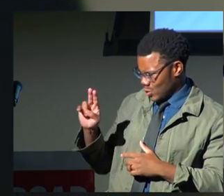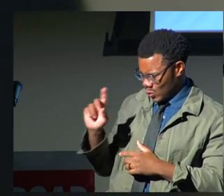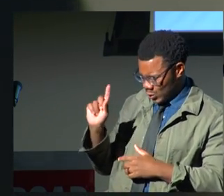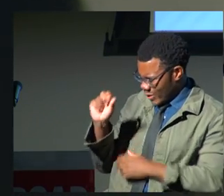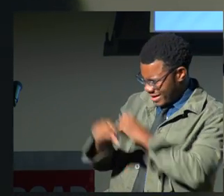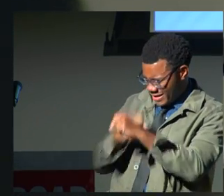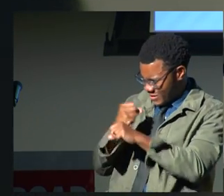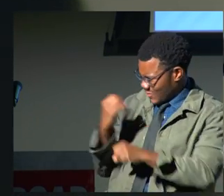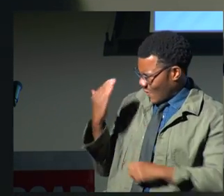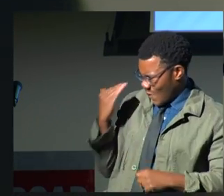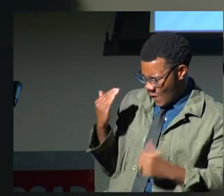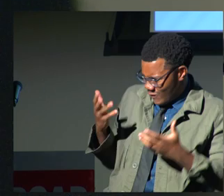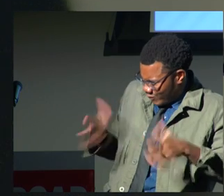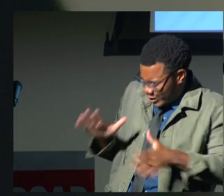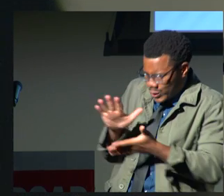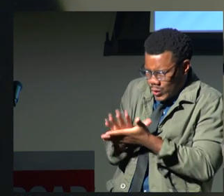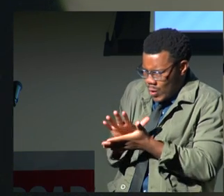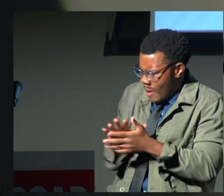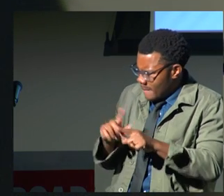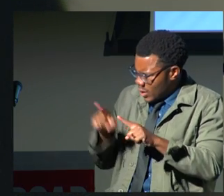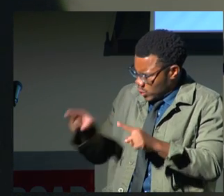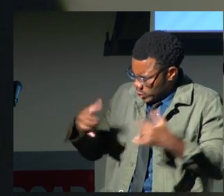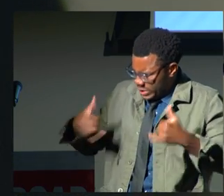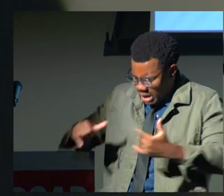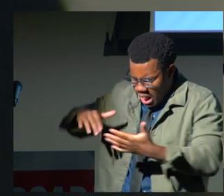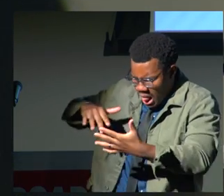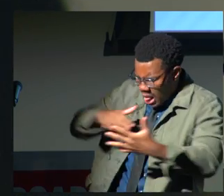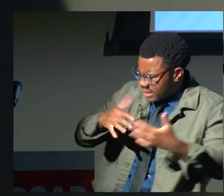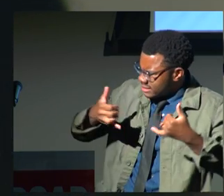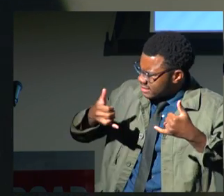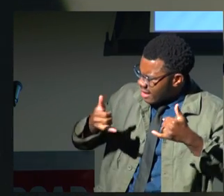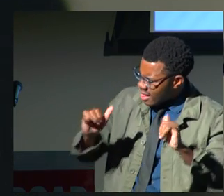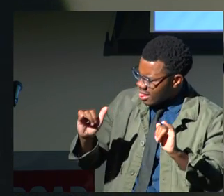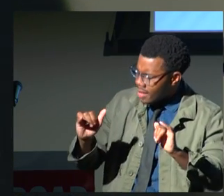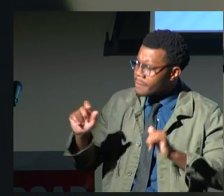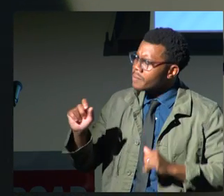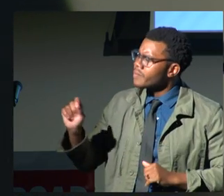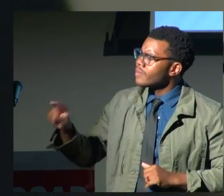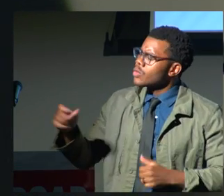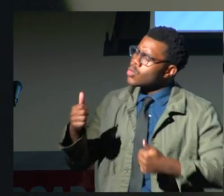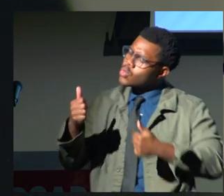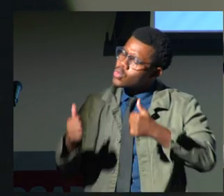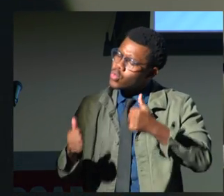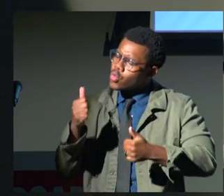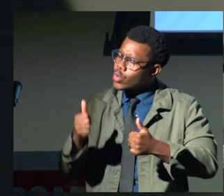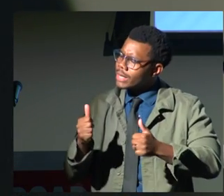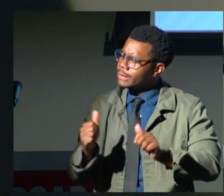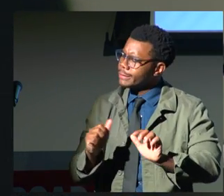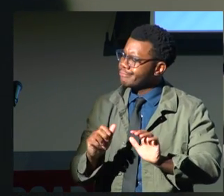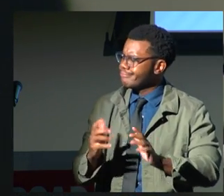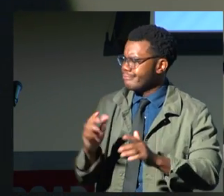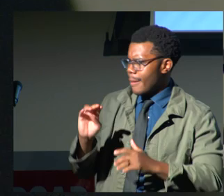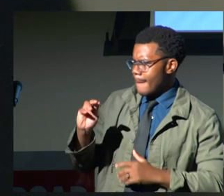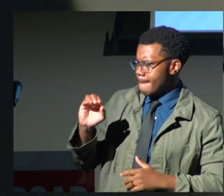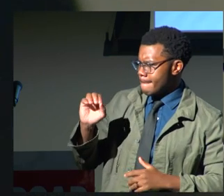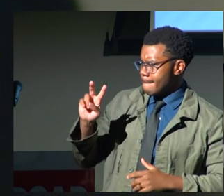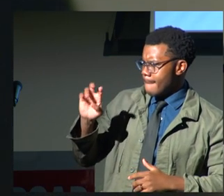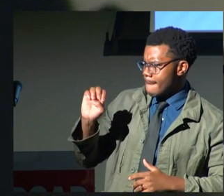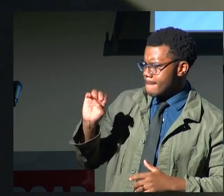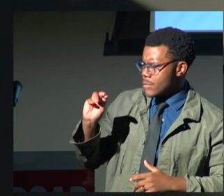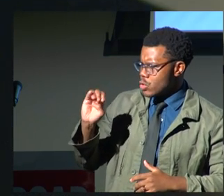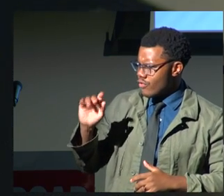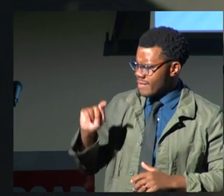Mm-hmm. Which movements have inspired you, or which art? You spoke about a few today,